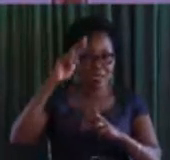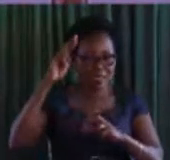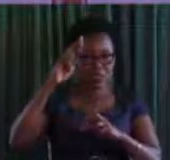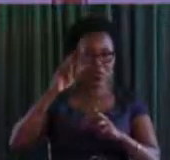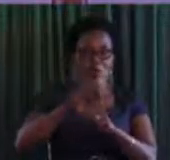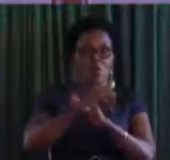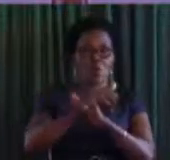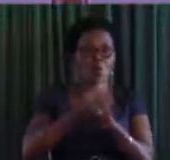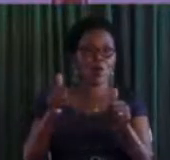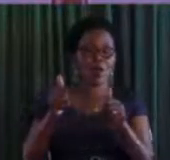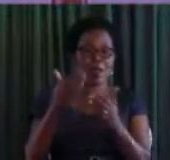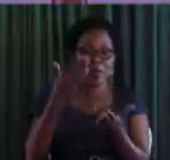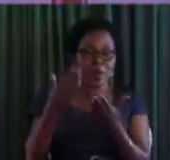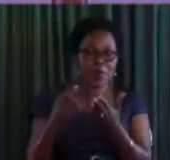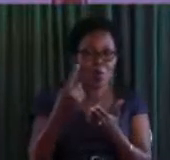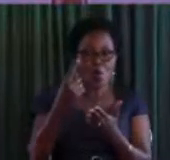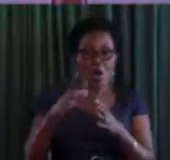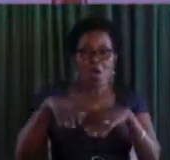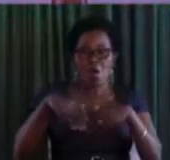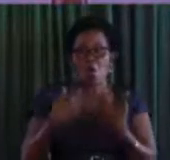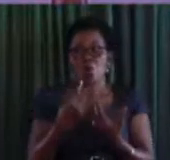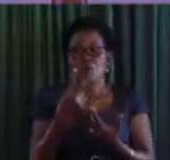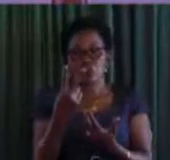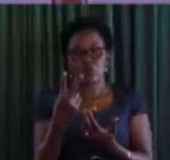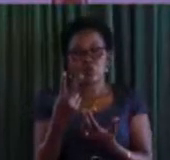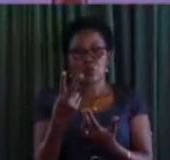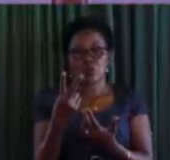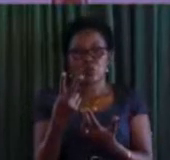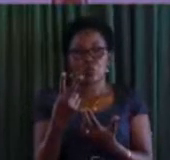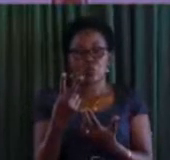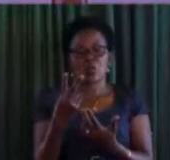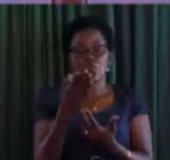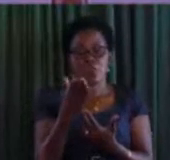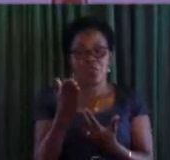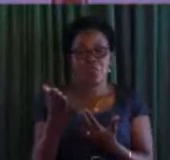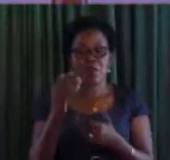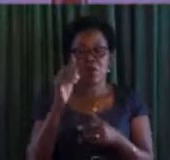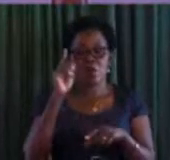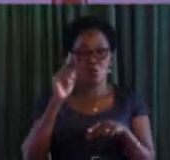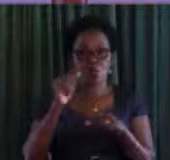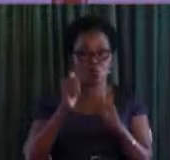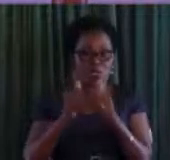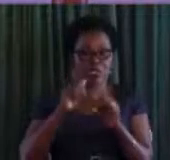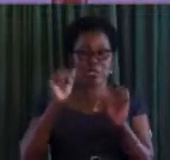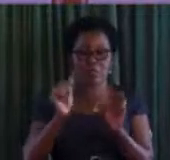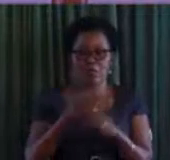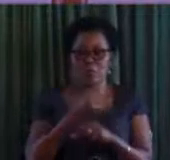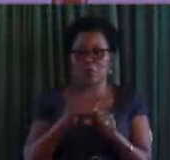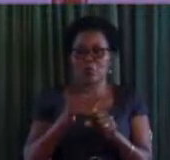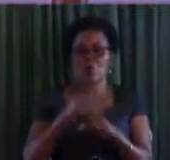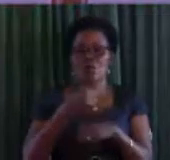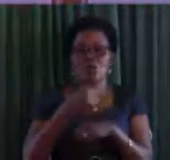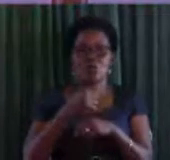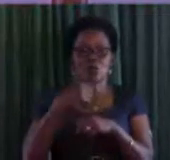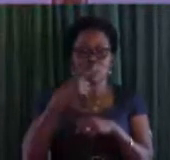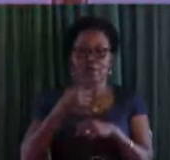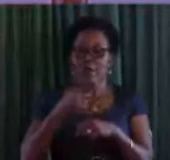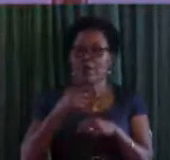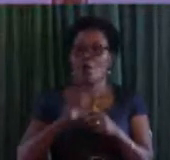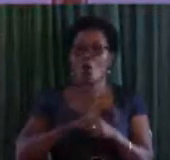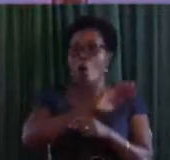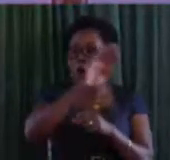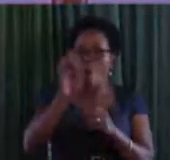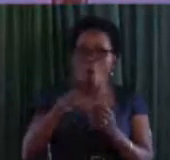There may be one or two which cannot be a basis to make a general blanket